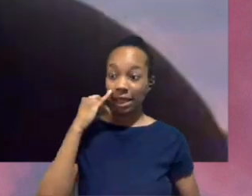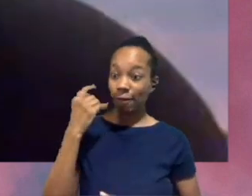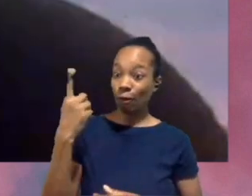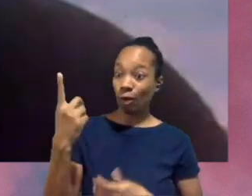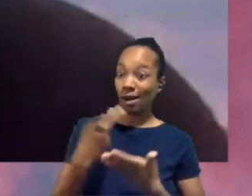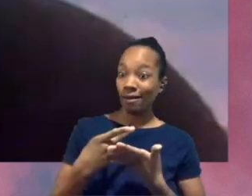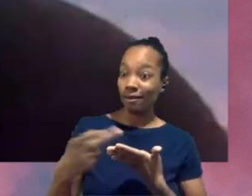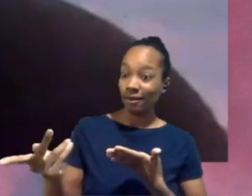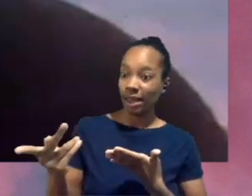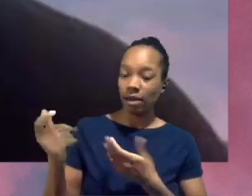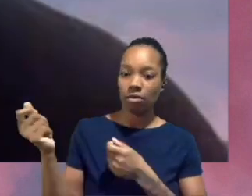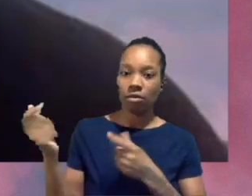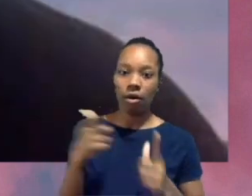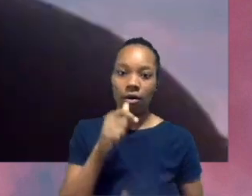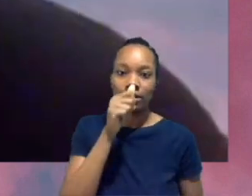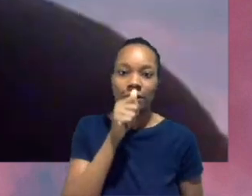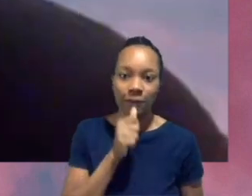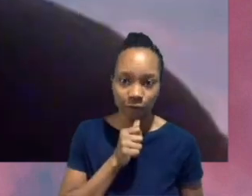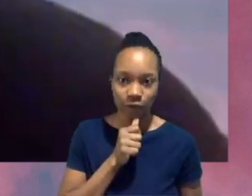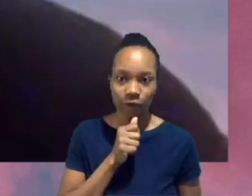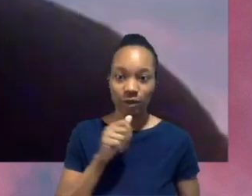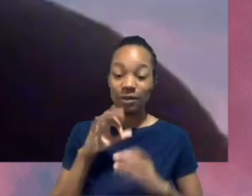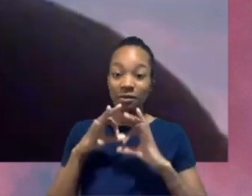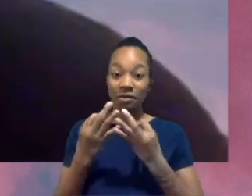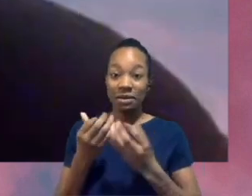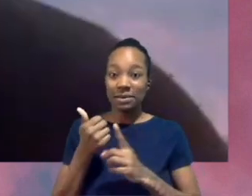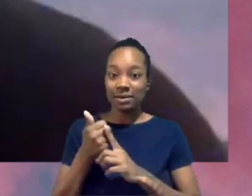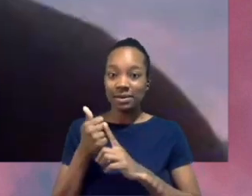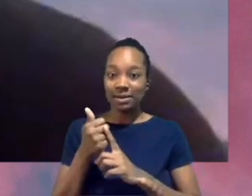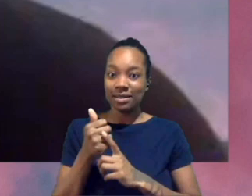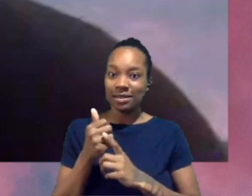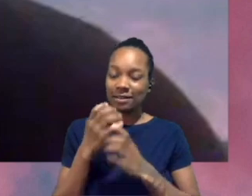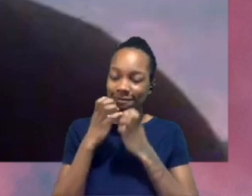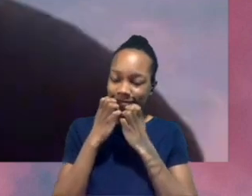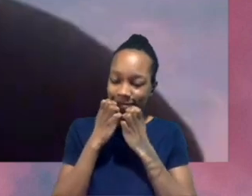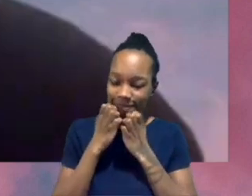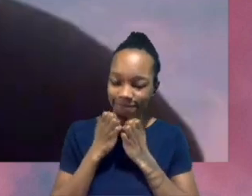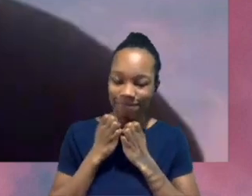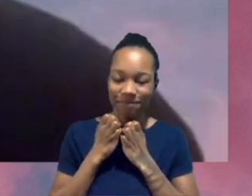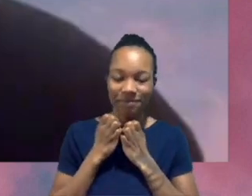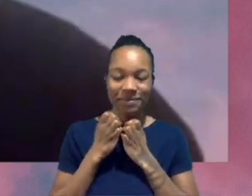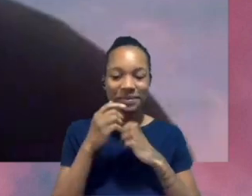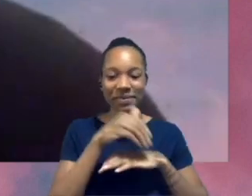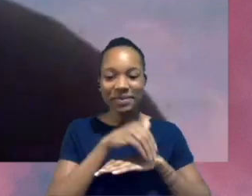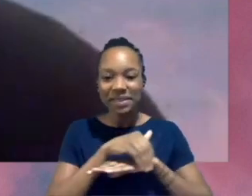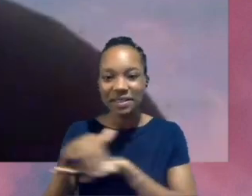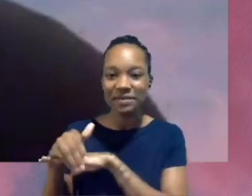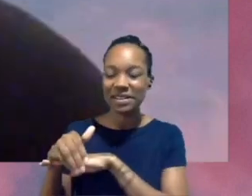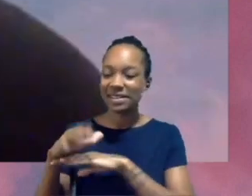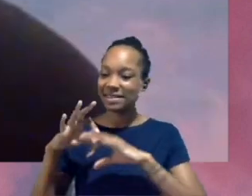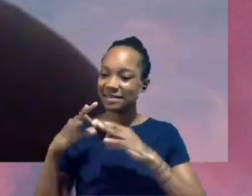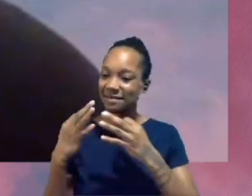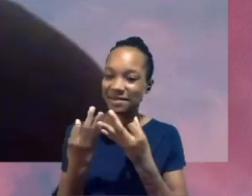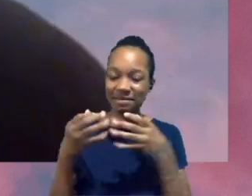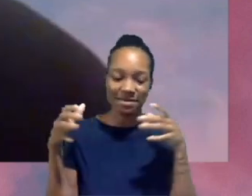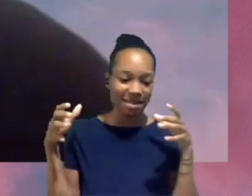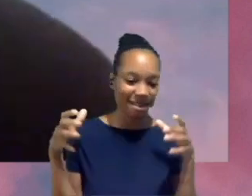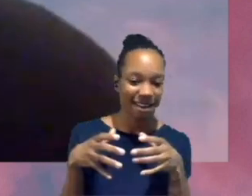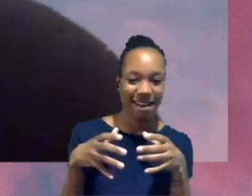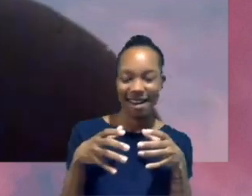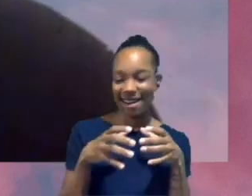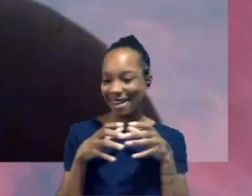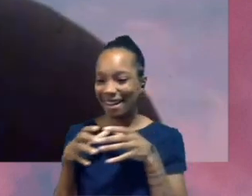is one of the most sacred things to us. We host karaoke nights every night. From Harana serenades for lovers